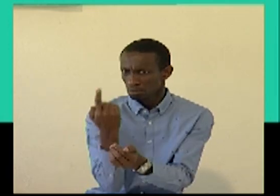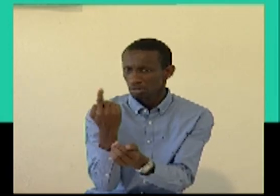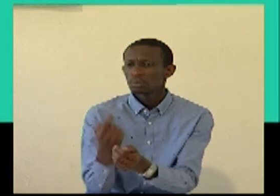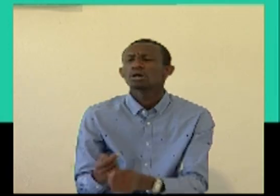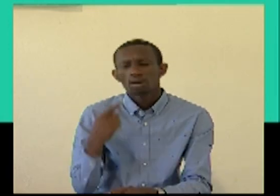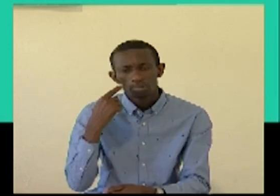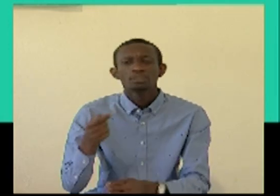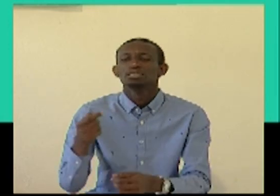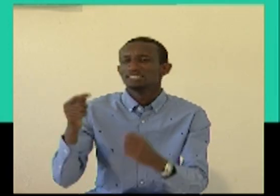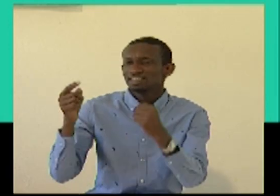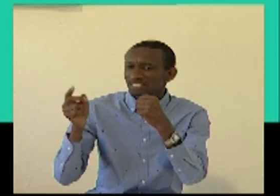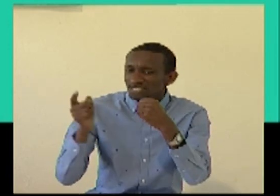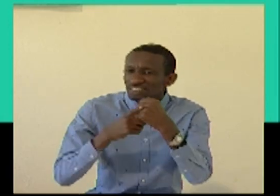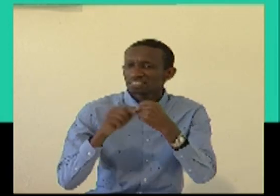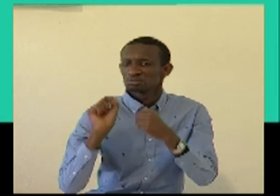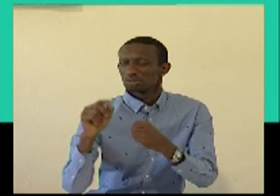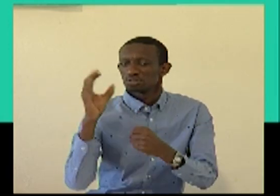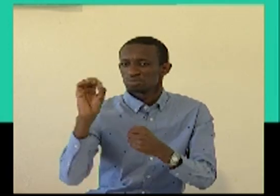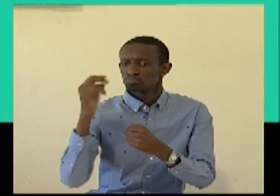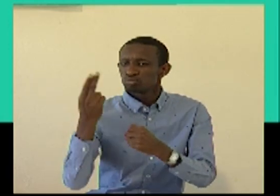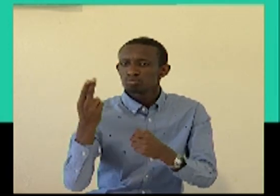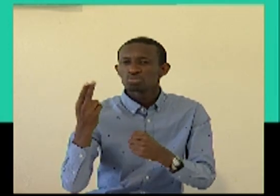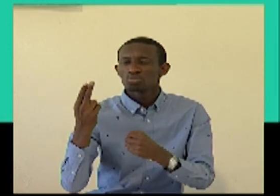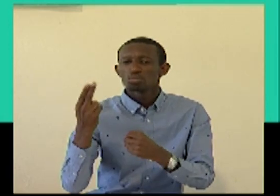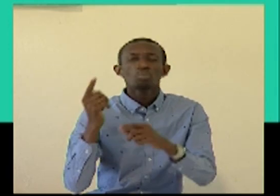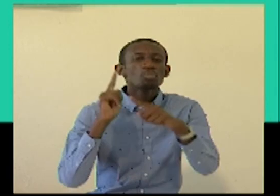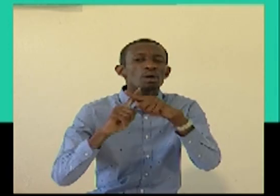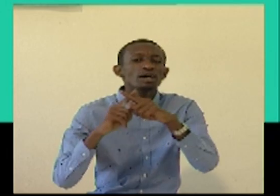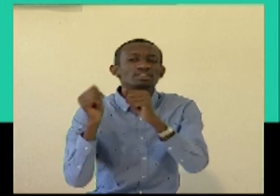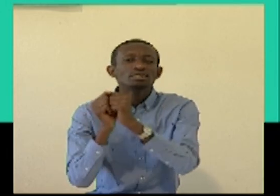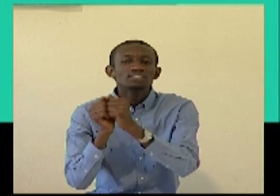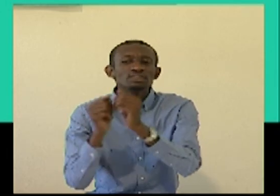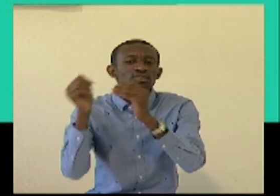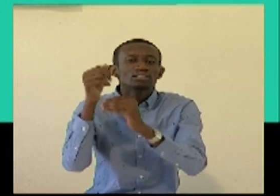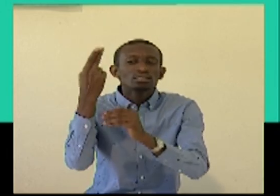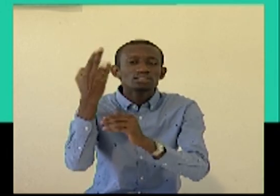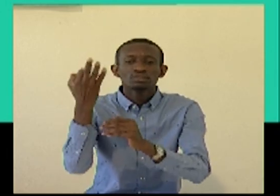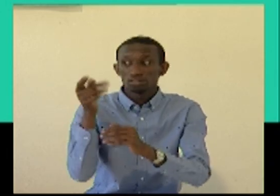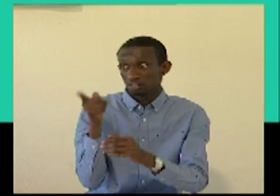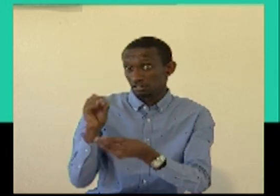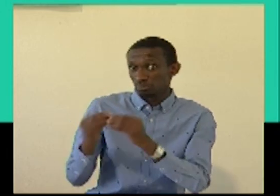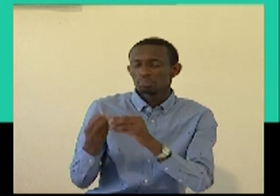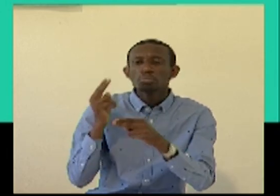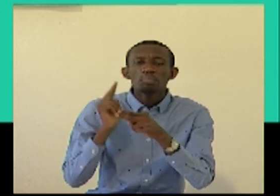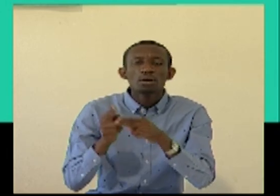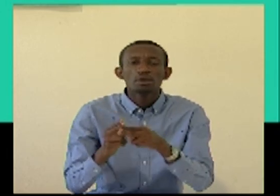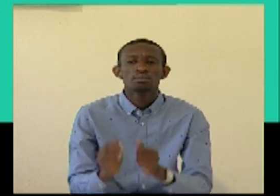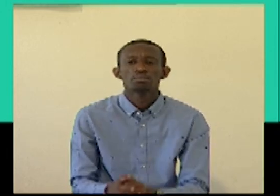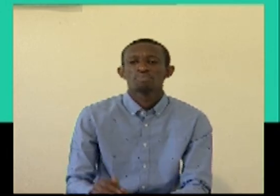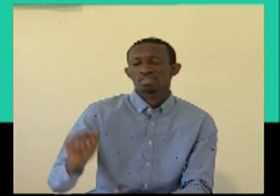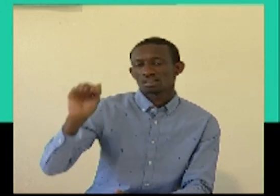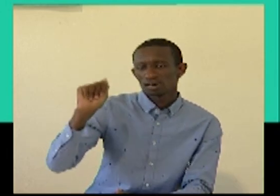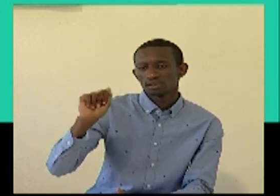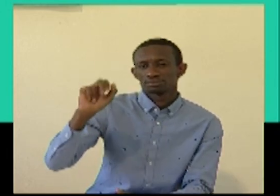6.022 times 10 power 23. This number is called the Avogadro's number. See, the number is called